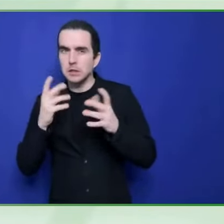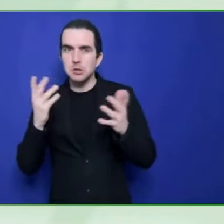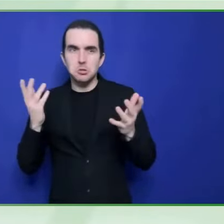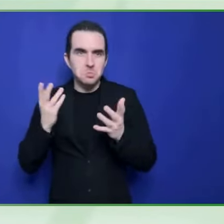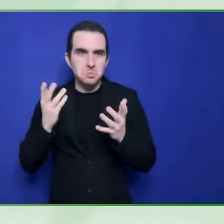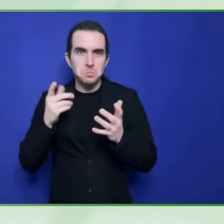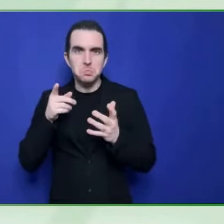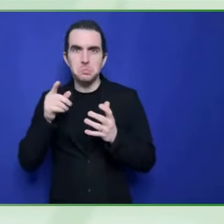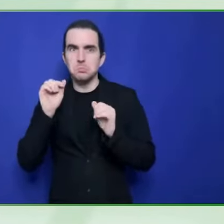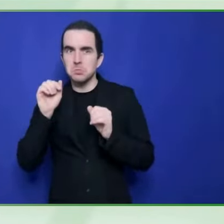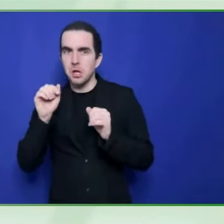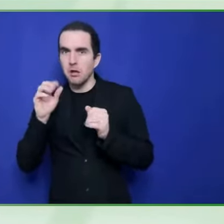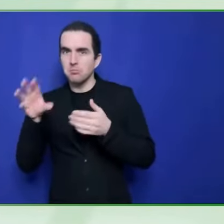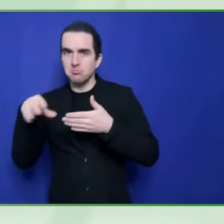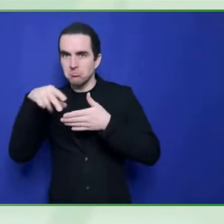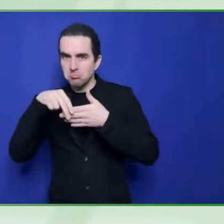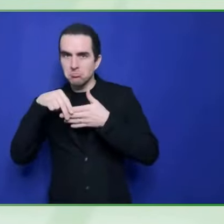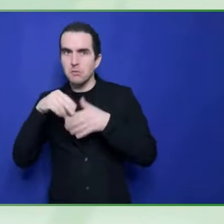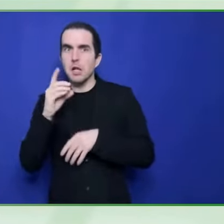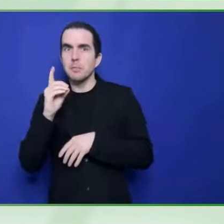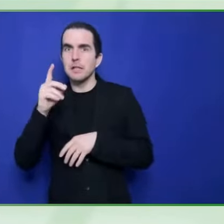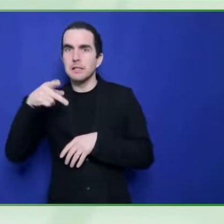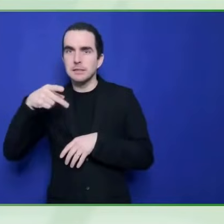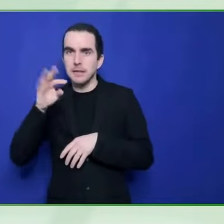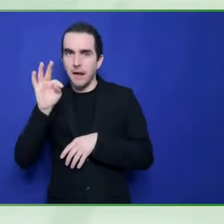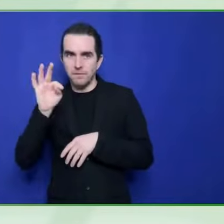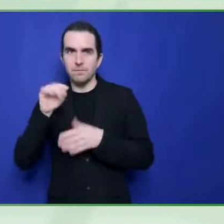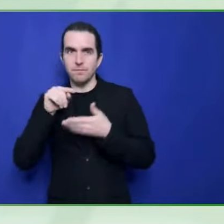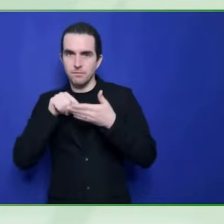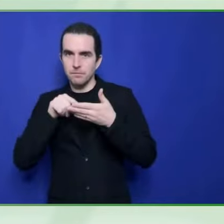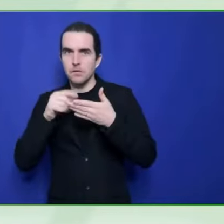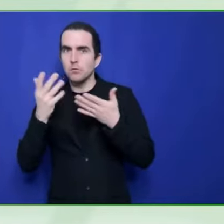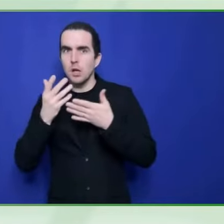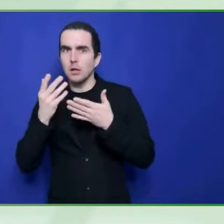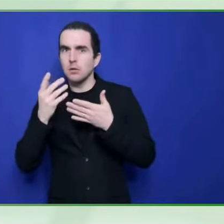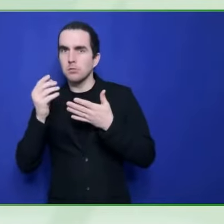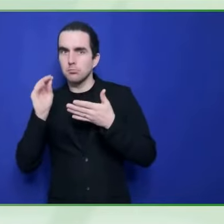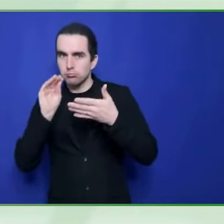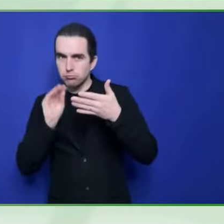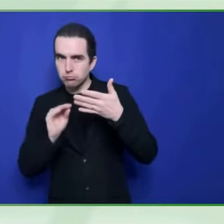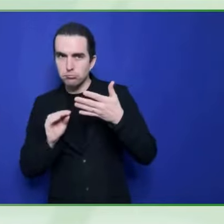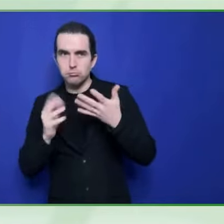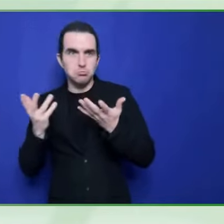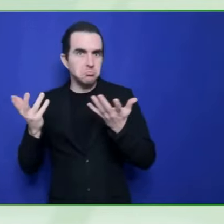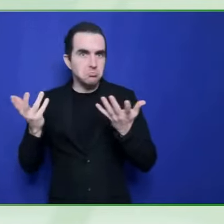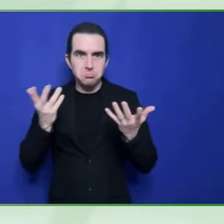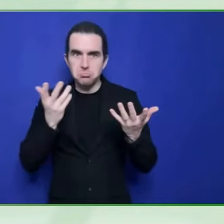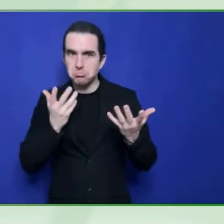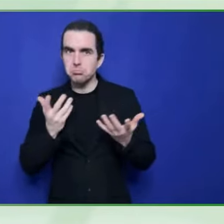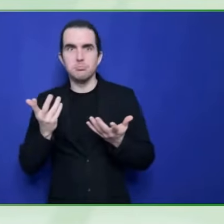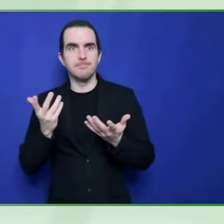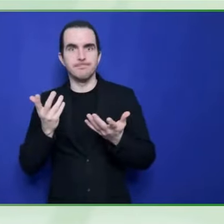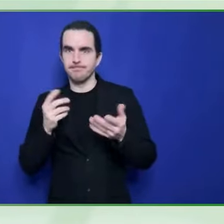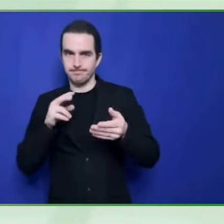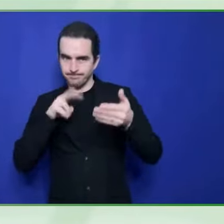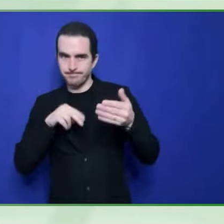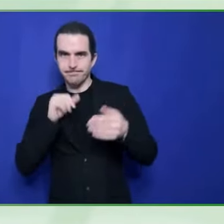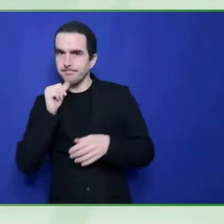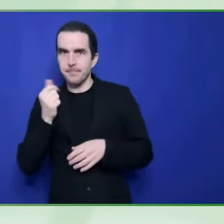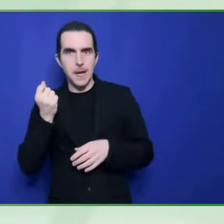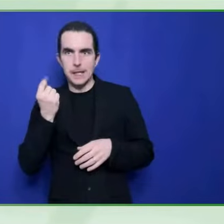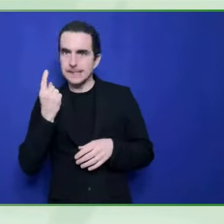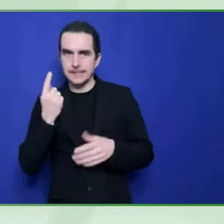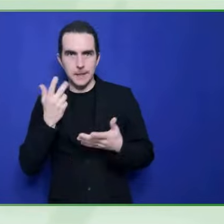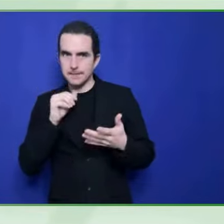kind of what I call dead on arrival, because a lot of that info is published in PDFs that are not